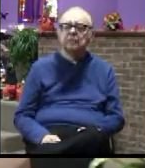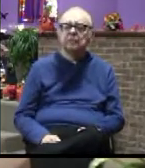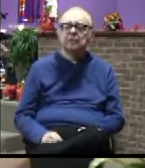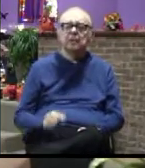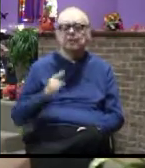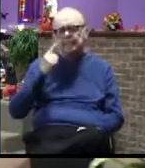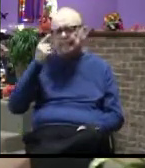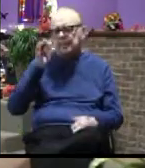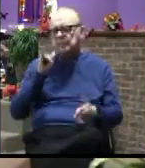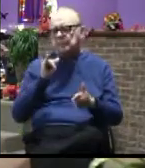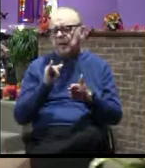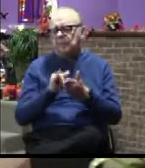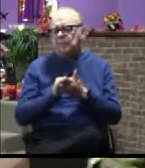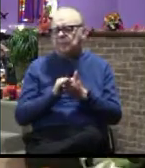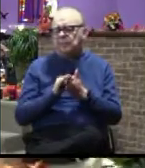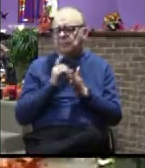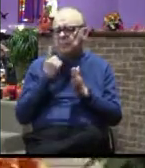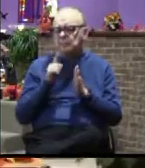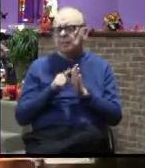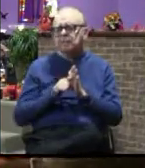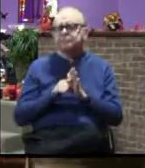Think about this for a minute.